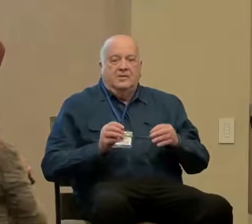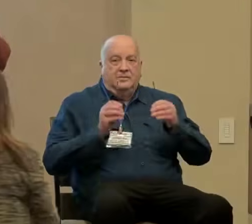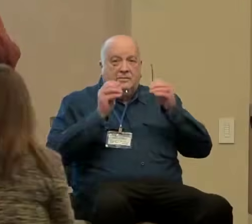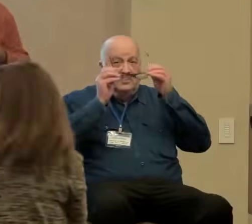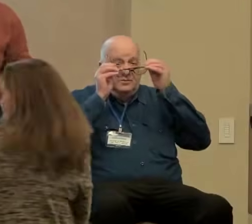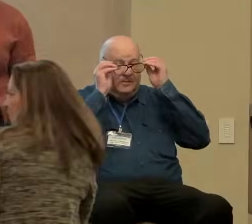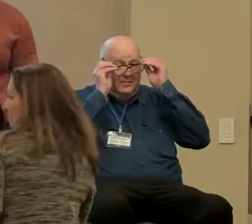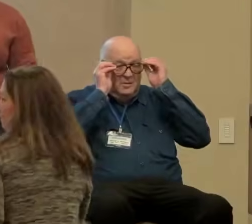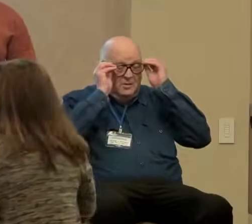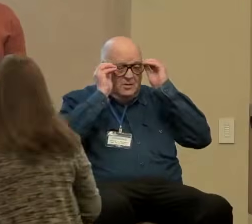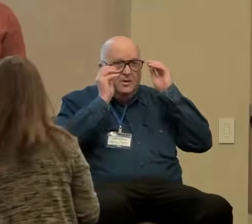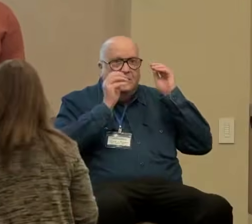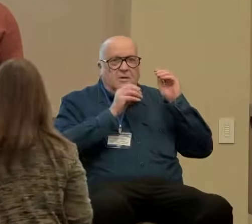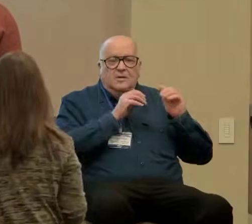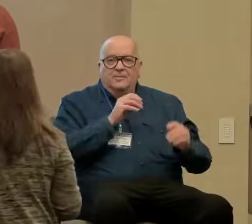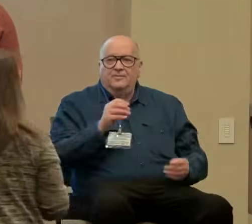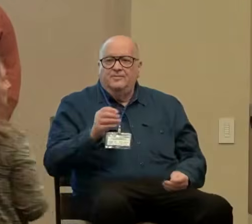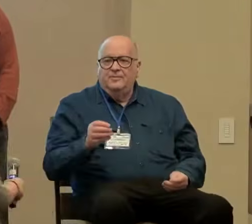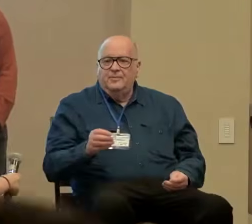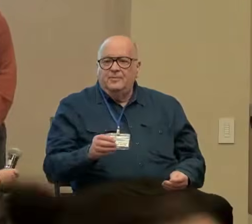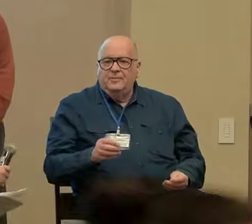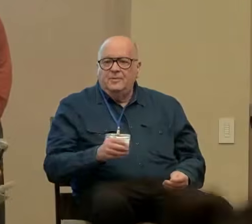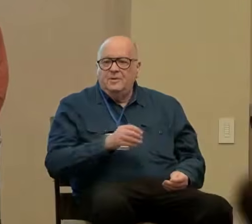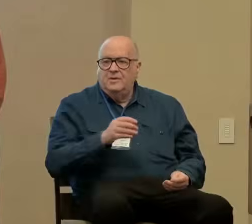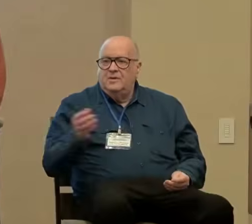Yeah, we can use this one.